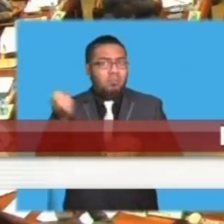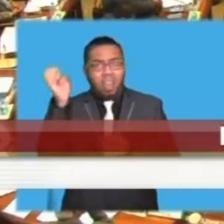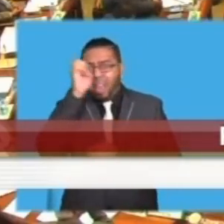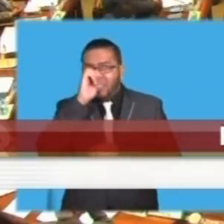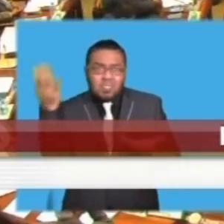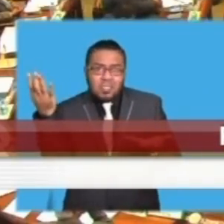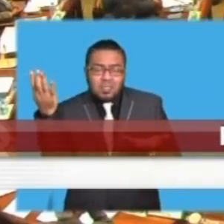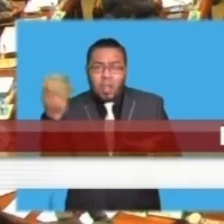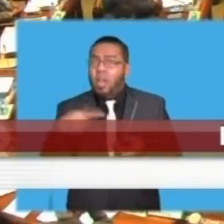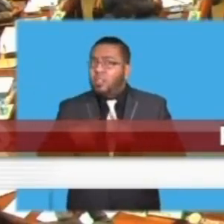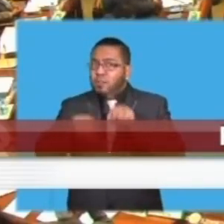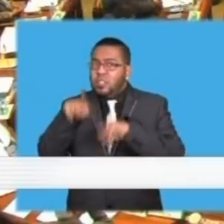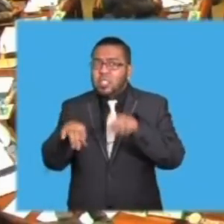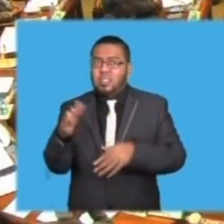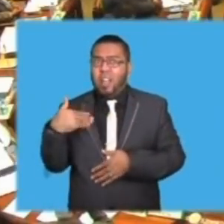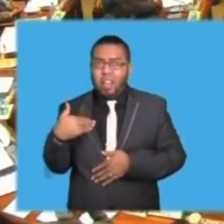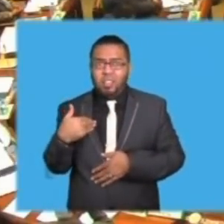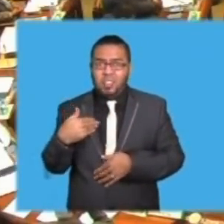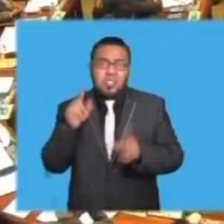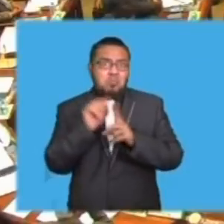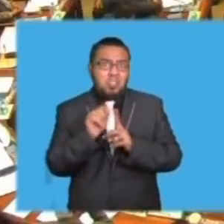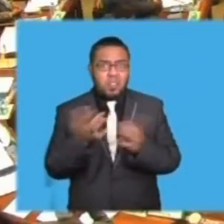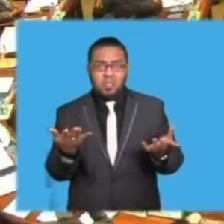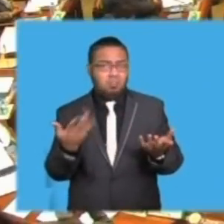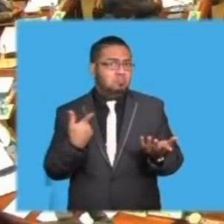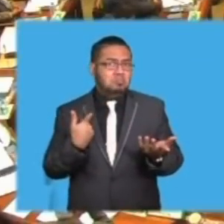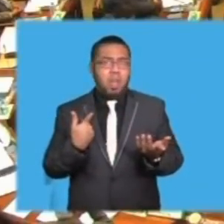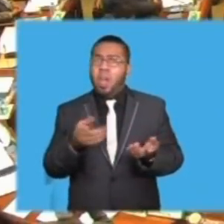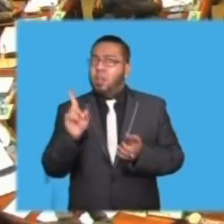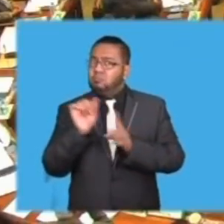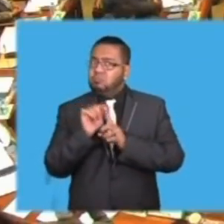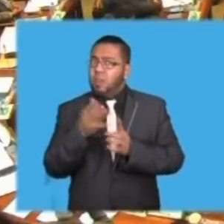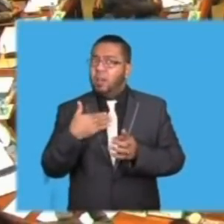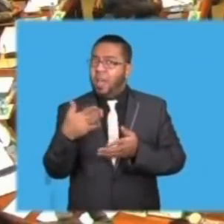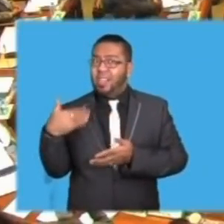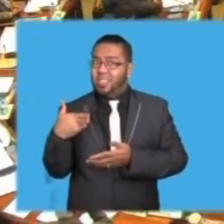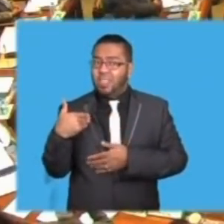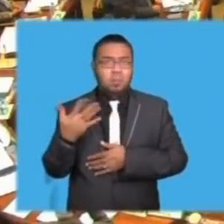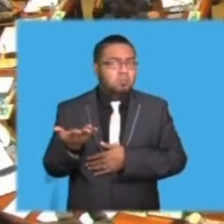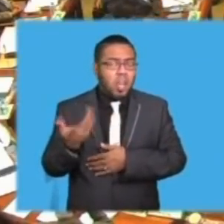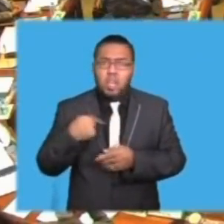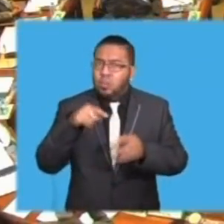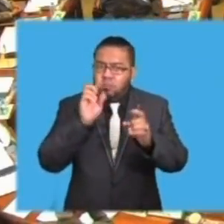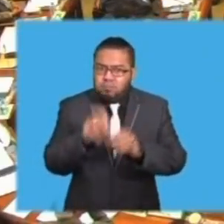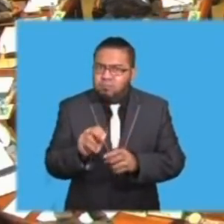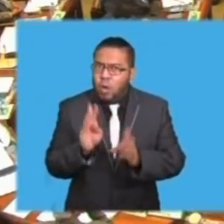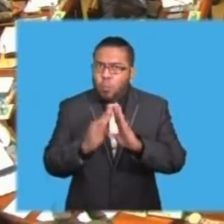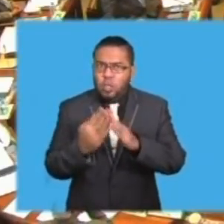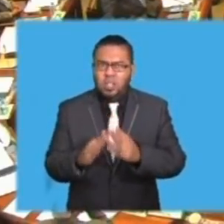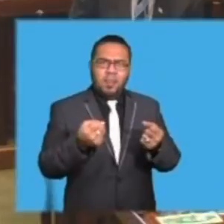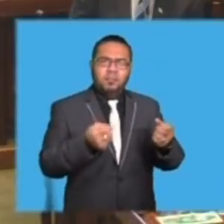in health or specific aspects of health about a particular community. It's not talking